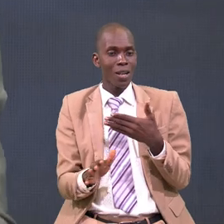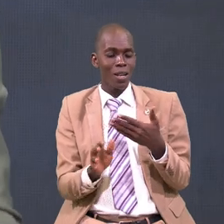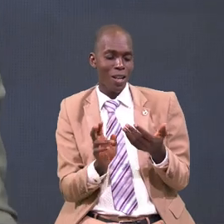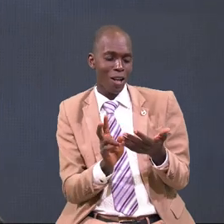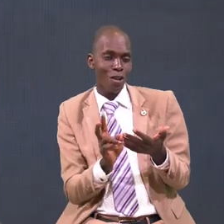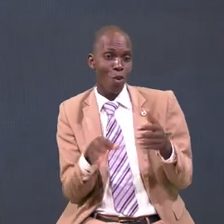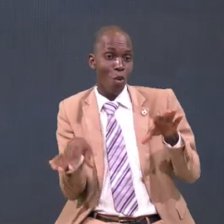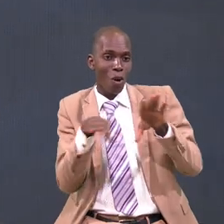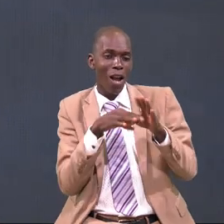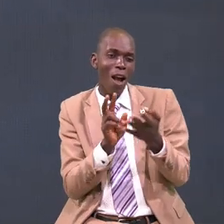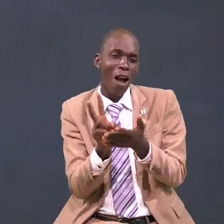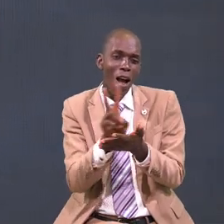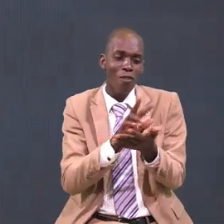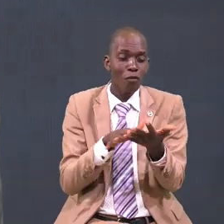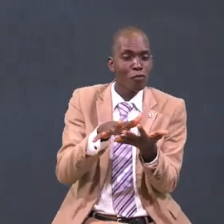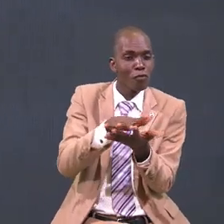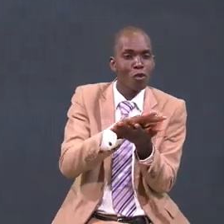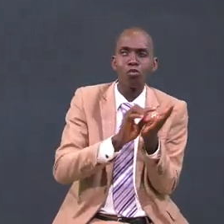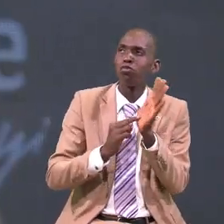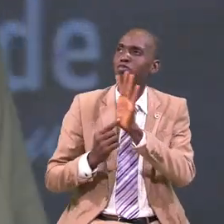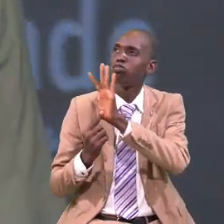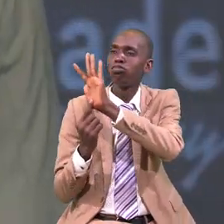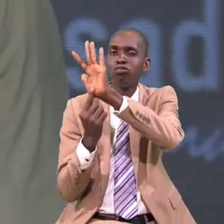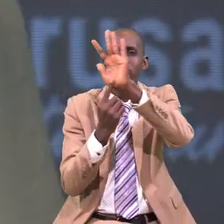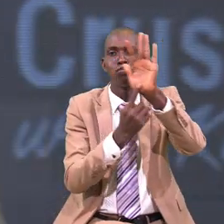all over the world.